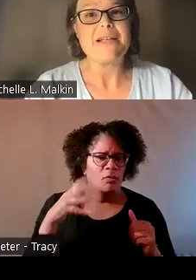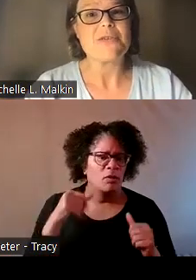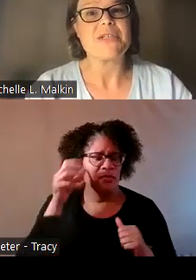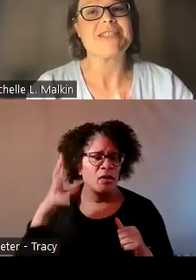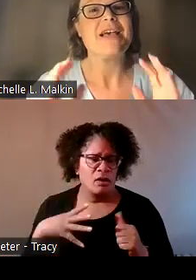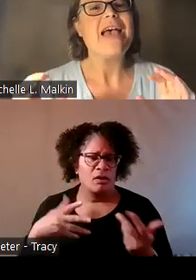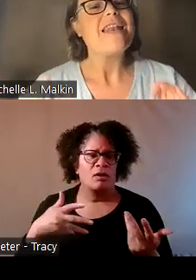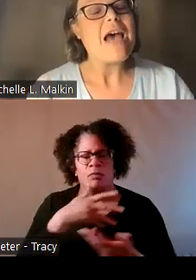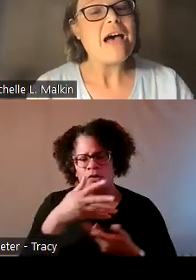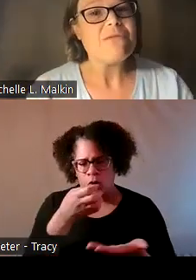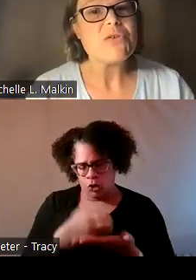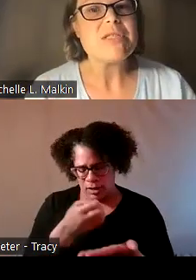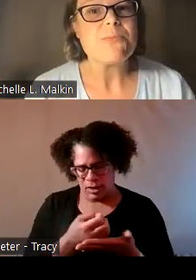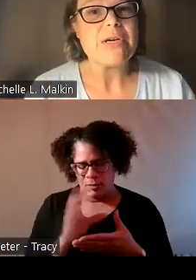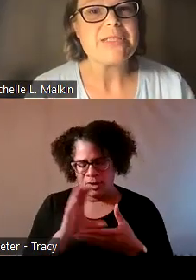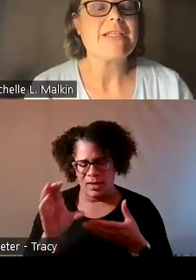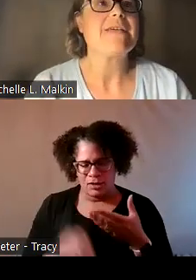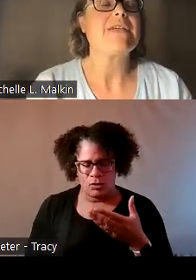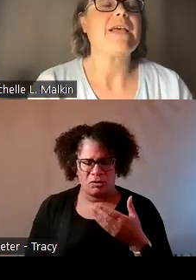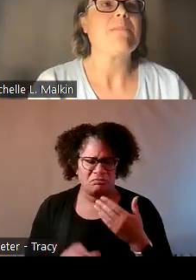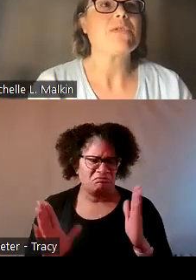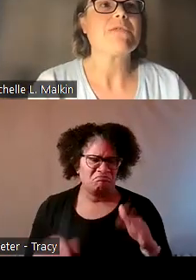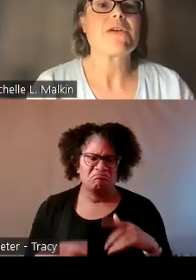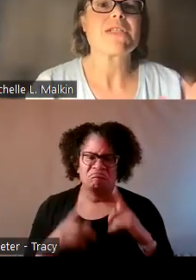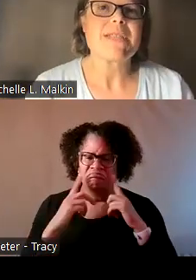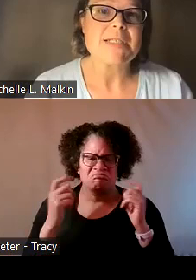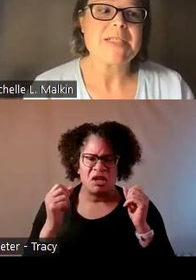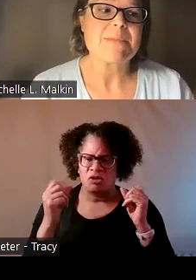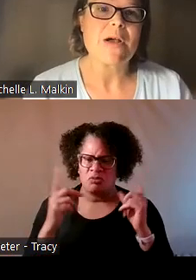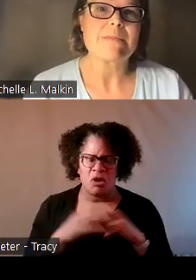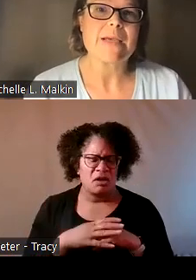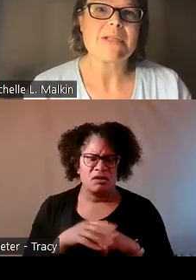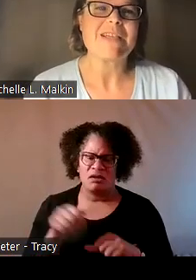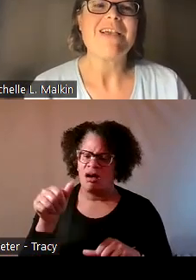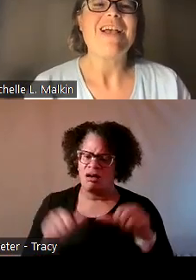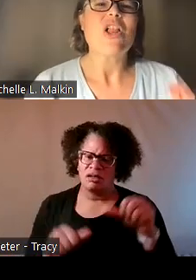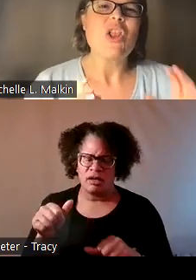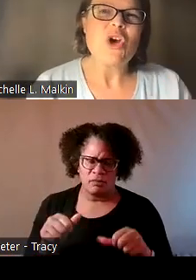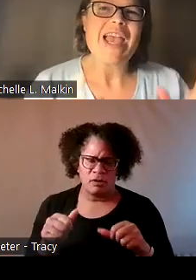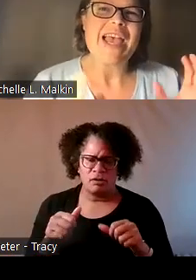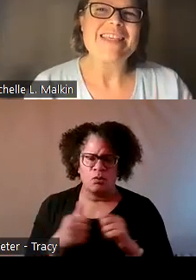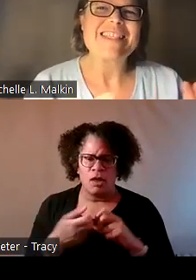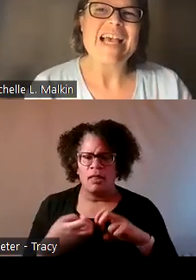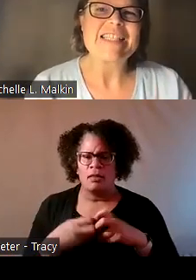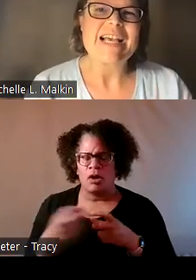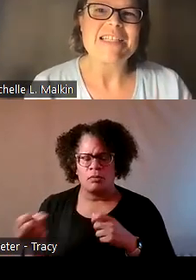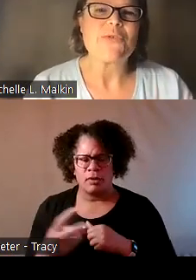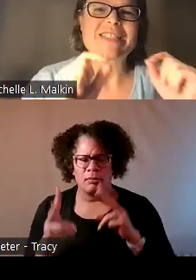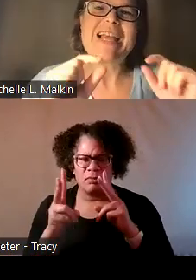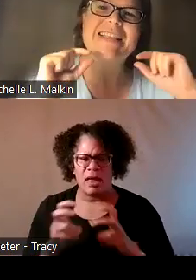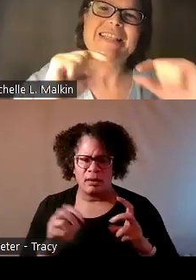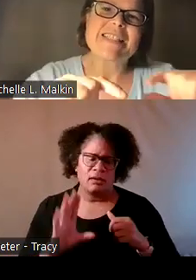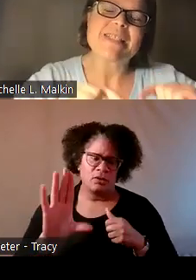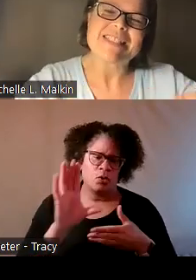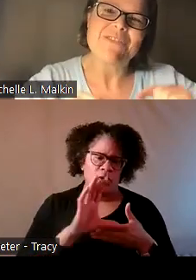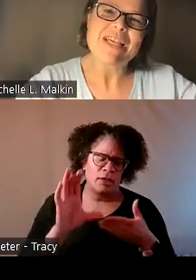economic consequences. Not very surprising, given that most of our assessments on problem gambling look at these kinds of consequences,